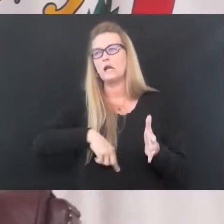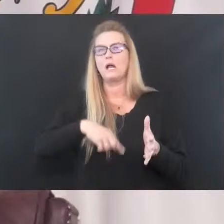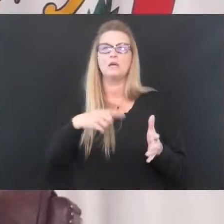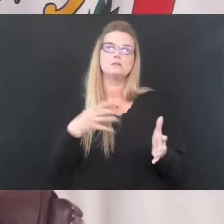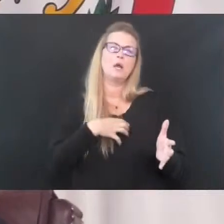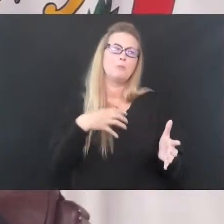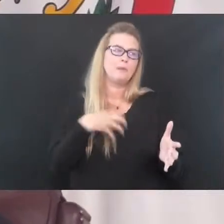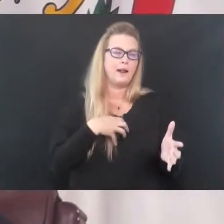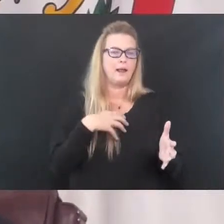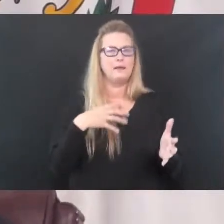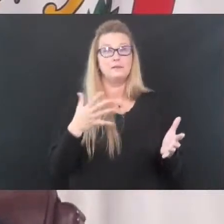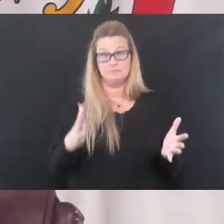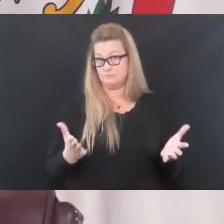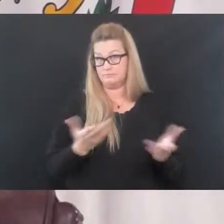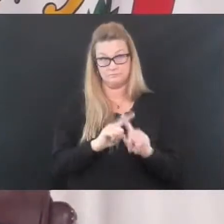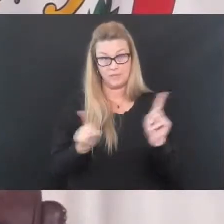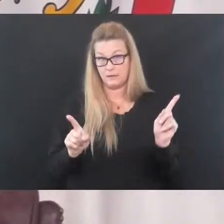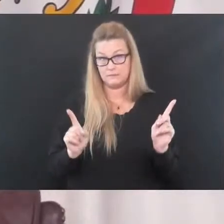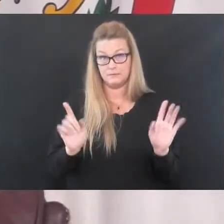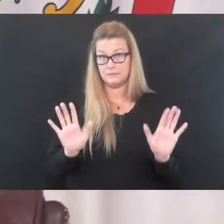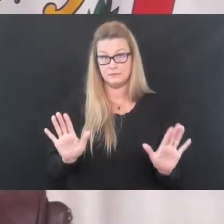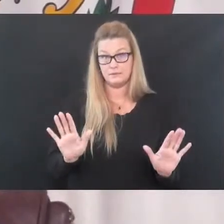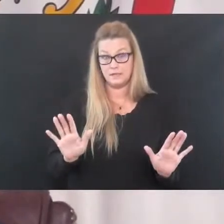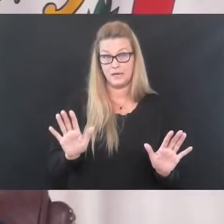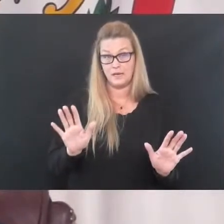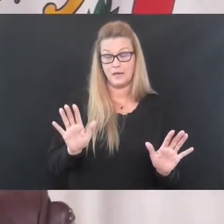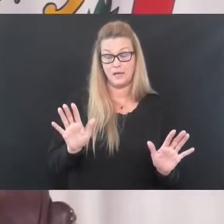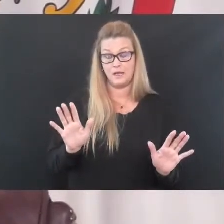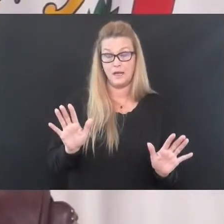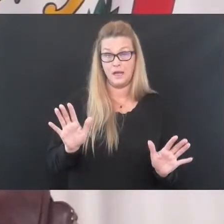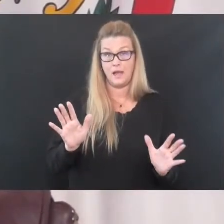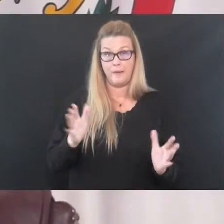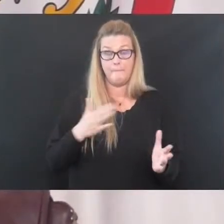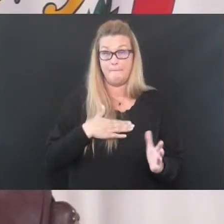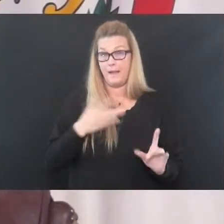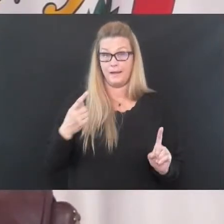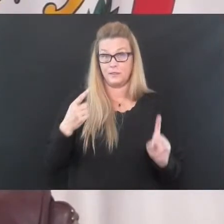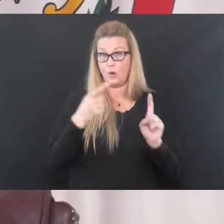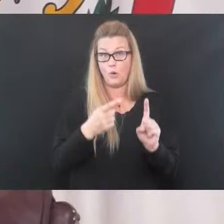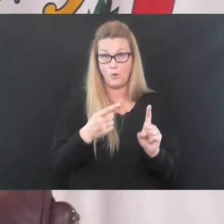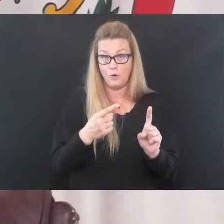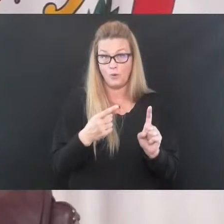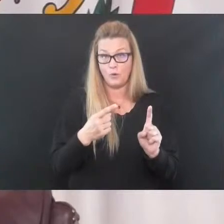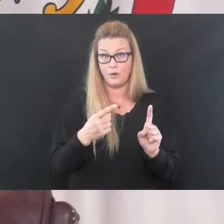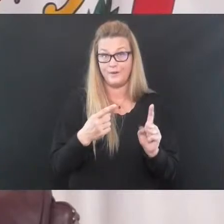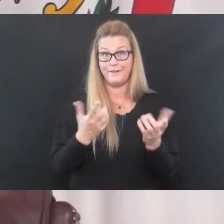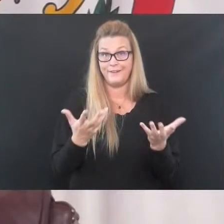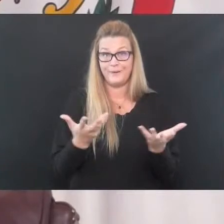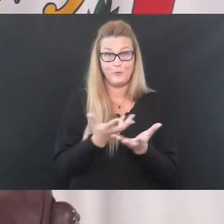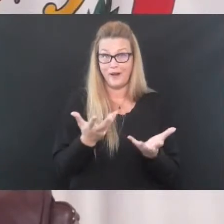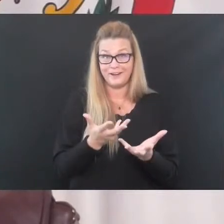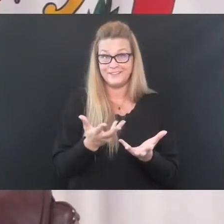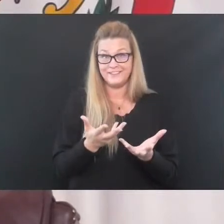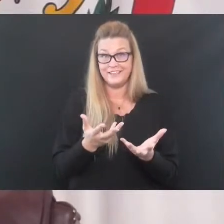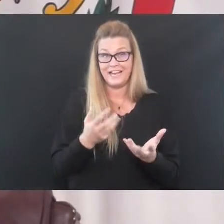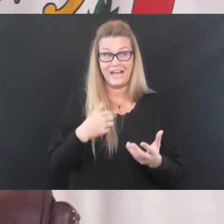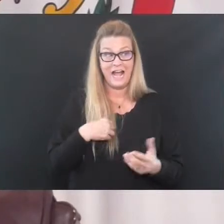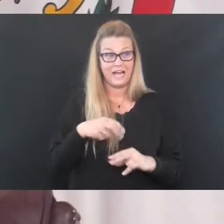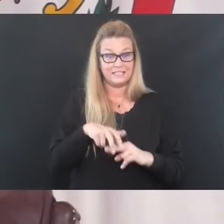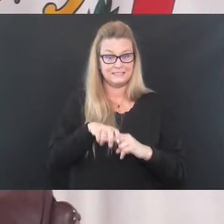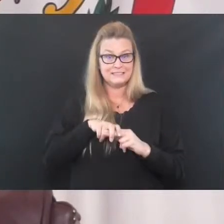else. But you know what? At the end of the day, when it really boils right down to it, if I sit